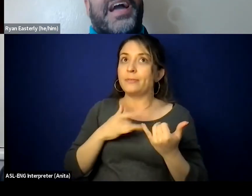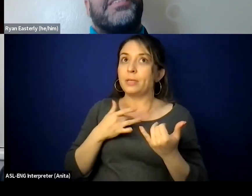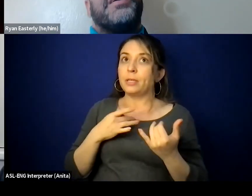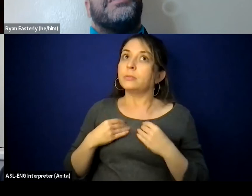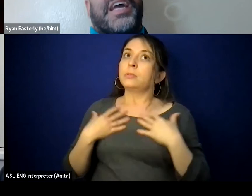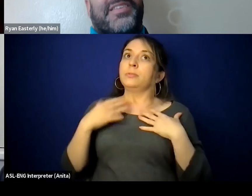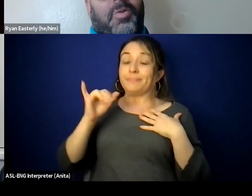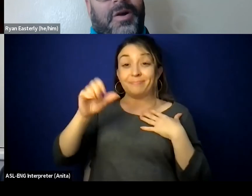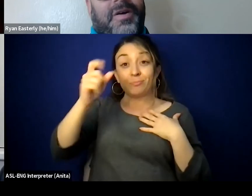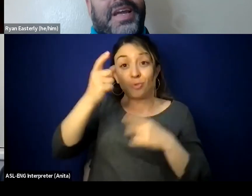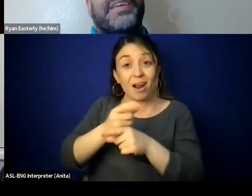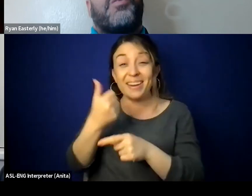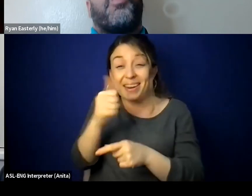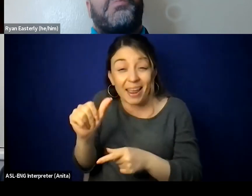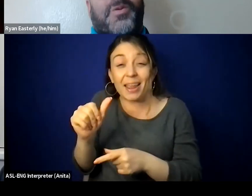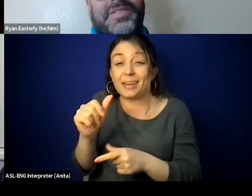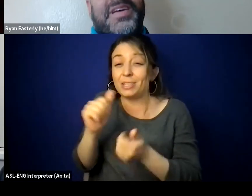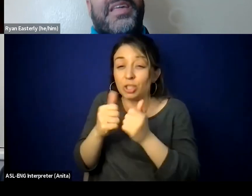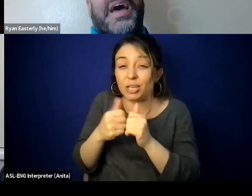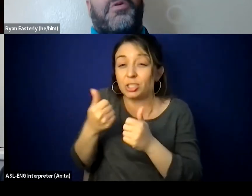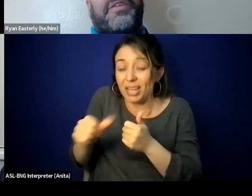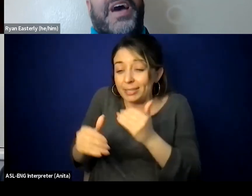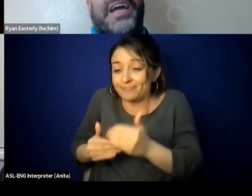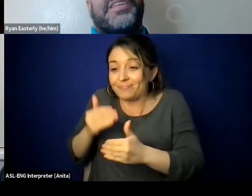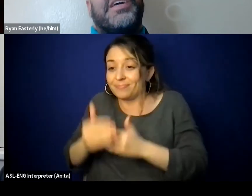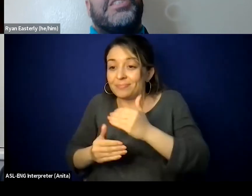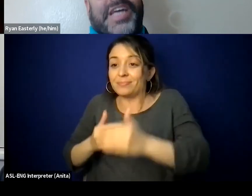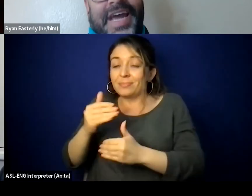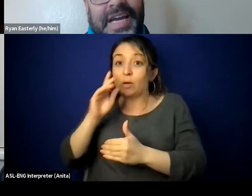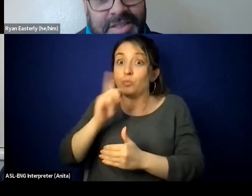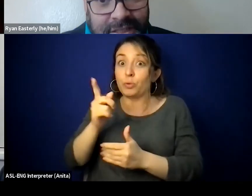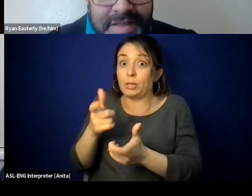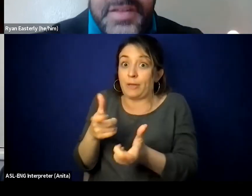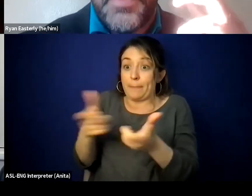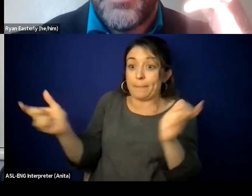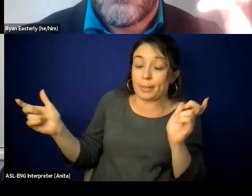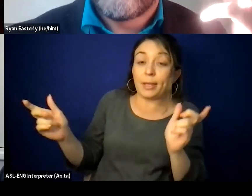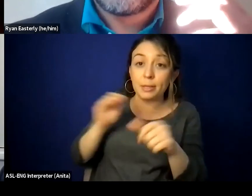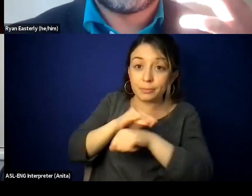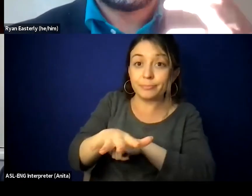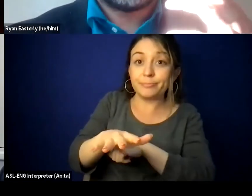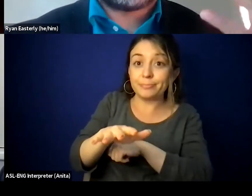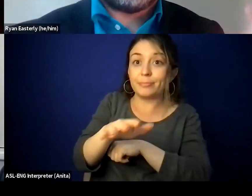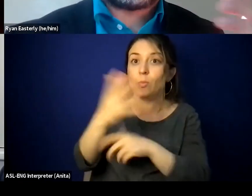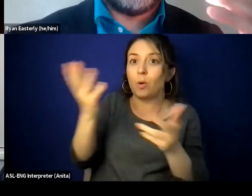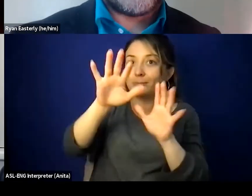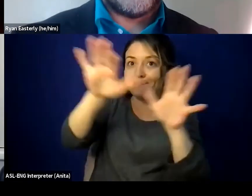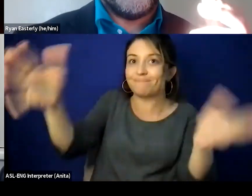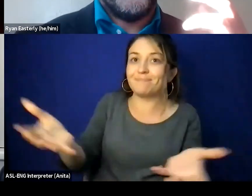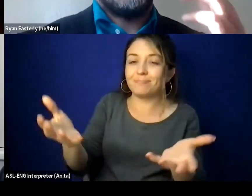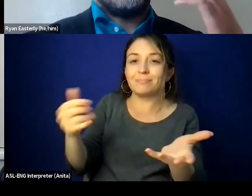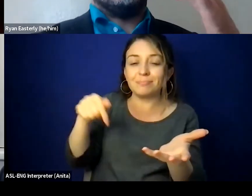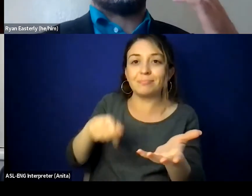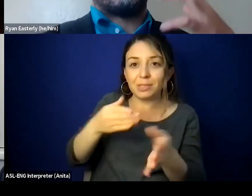in fact change the world. It is ripples that will in fact change the philanthropic